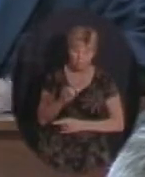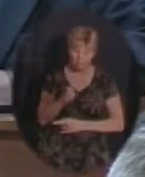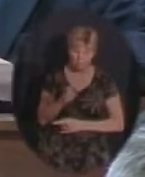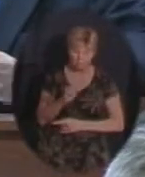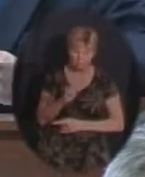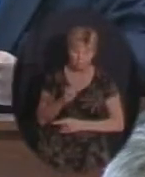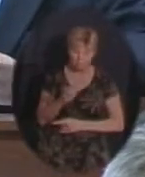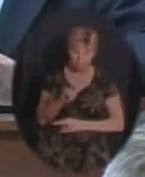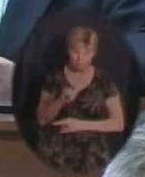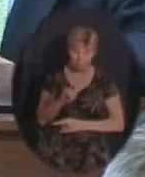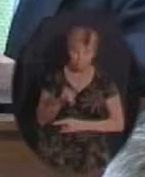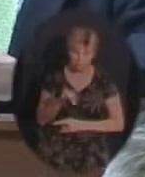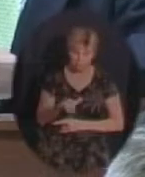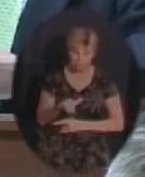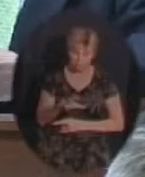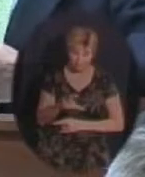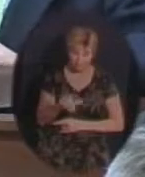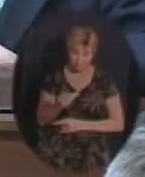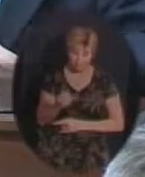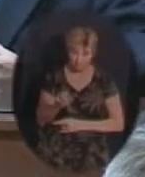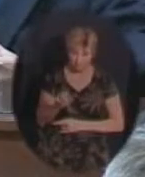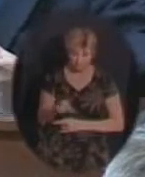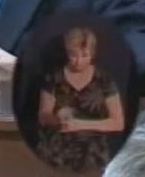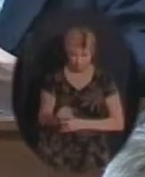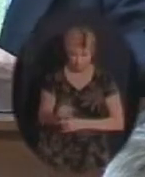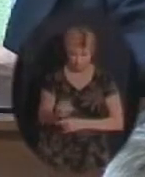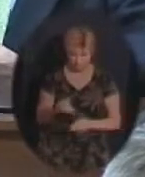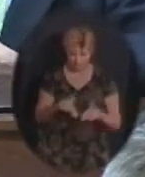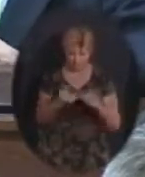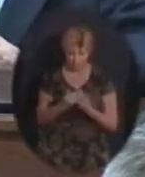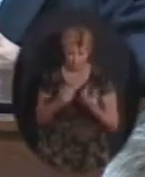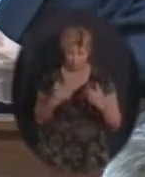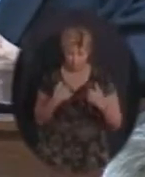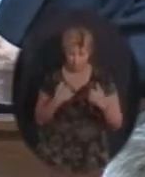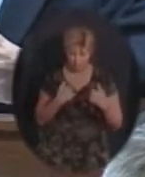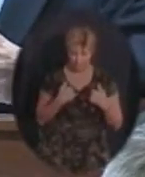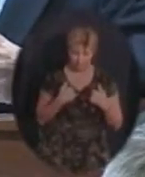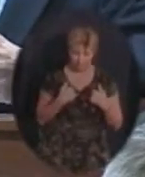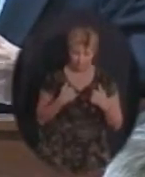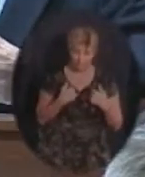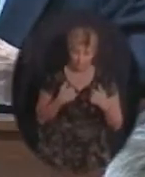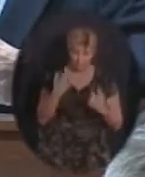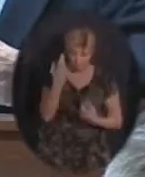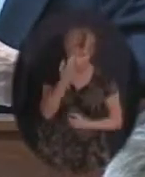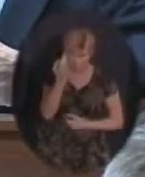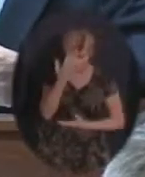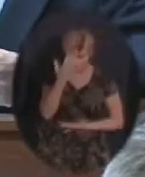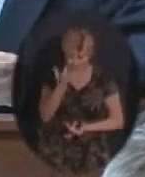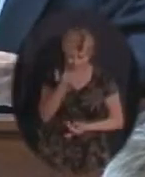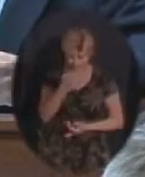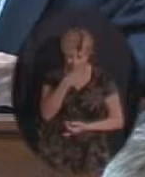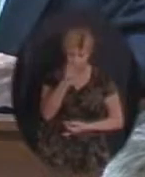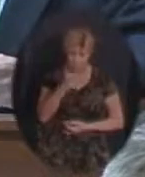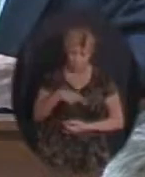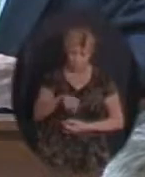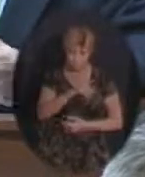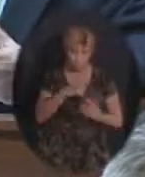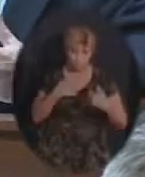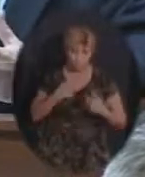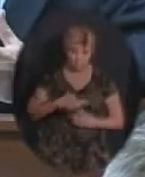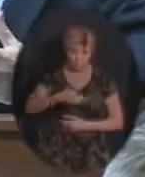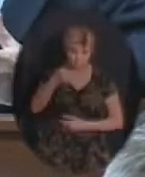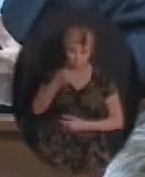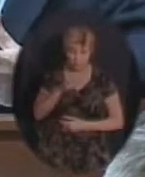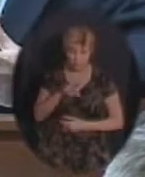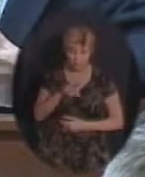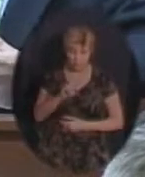The reason the district has a third-party administrator is that the district has assumed a fairly high retention for their liability claims. Currently,